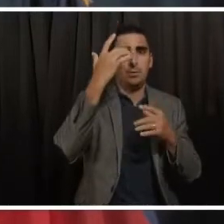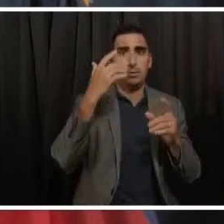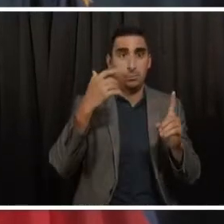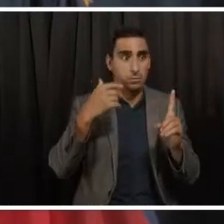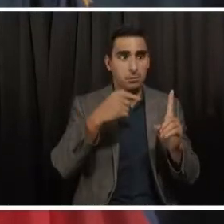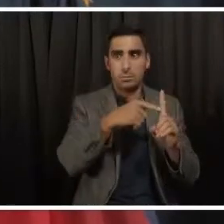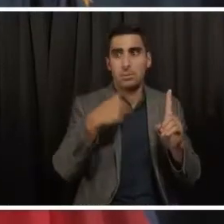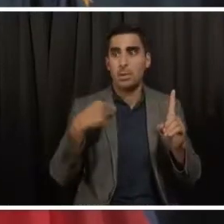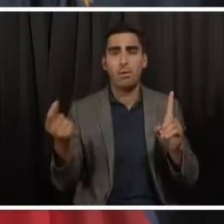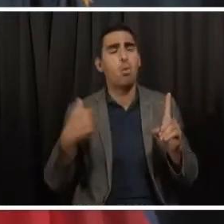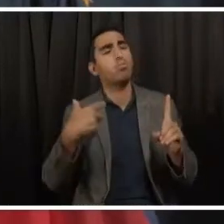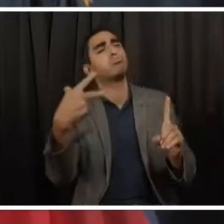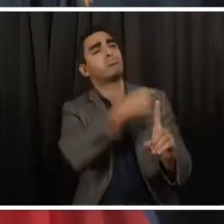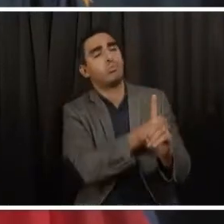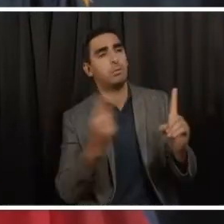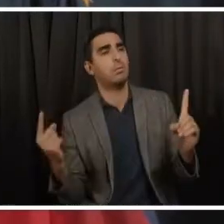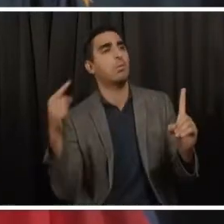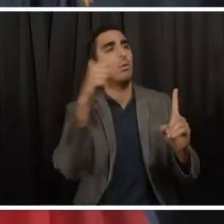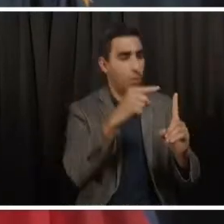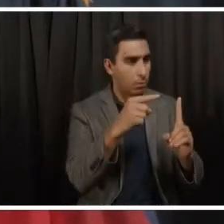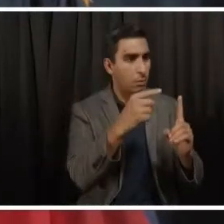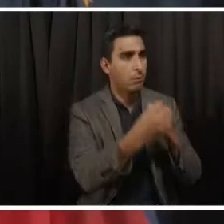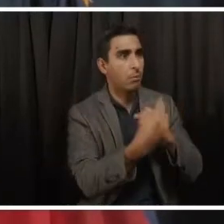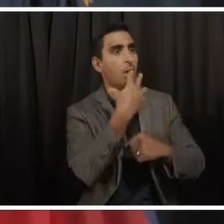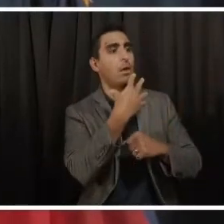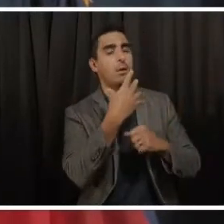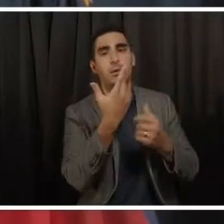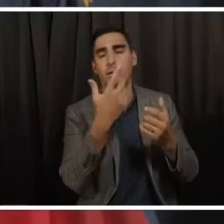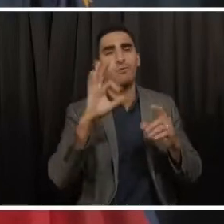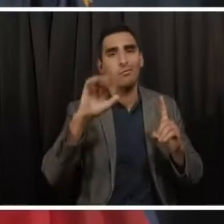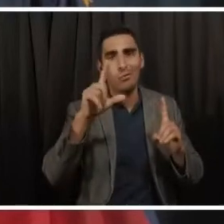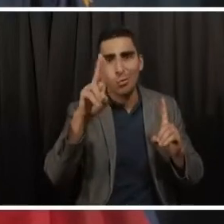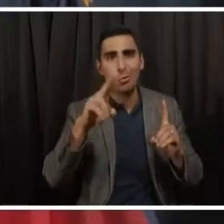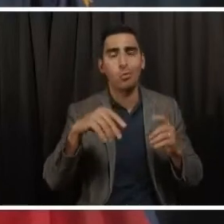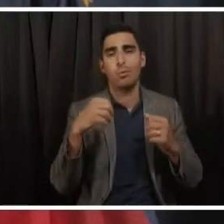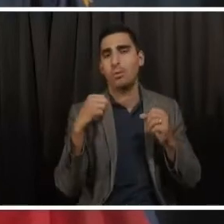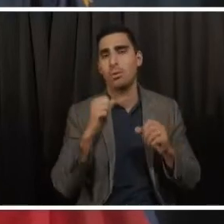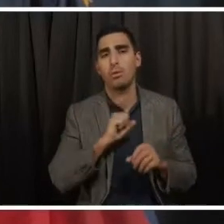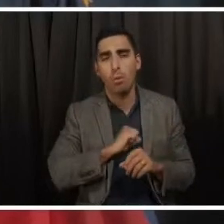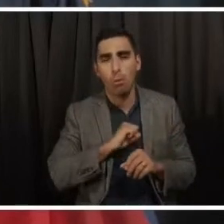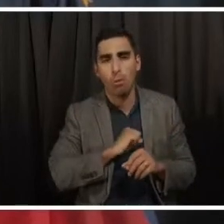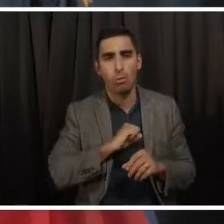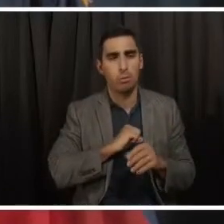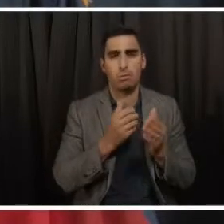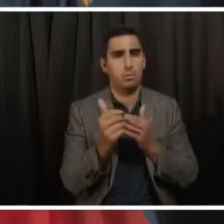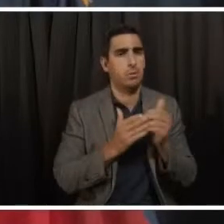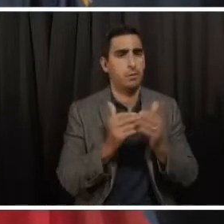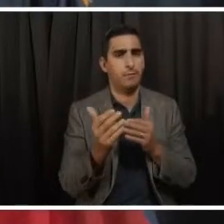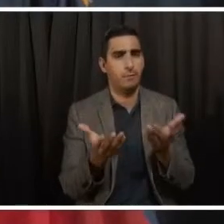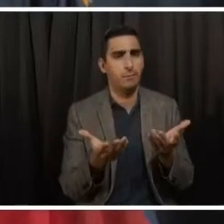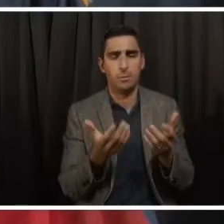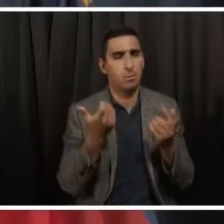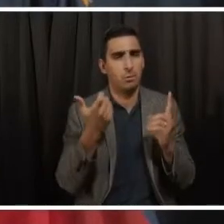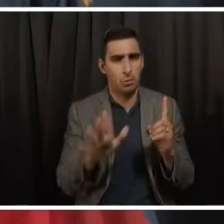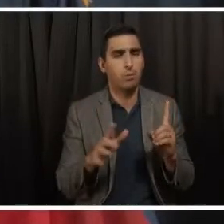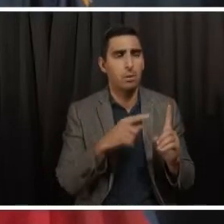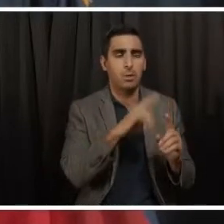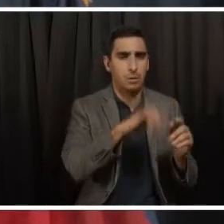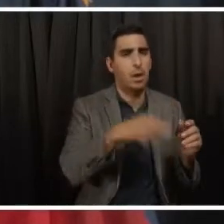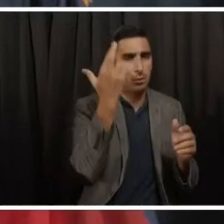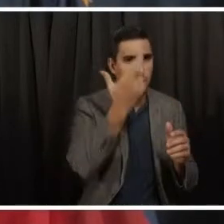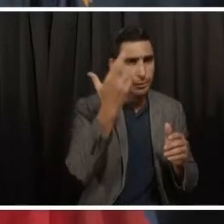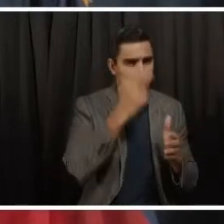not exposed to COVID, of course, but also not to a flu or a cold. And with hundreds of successful clinics across the state,